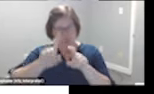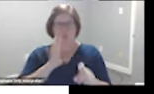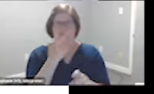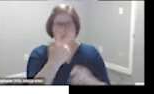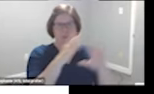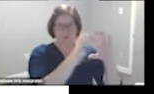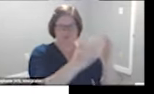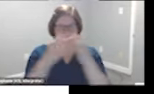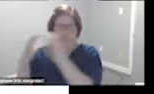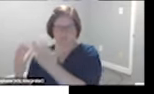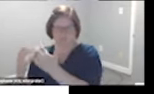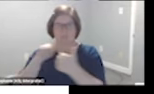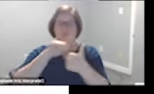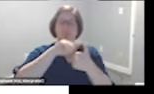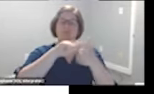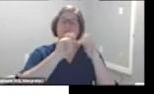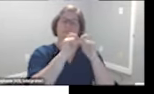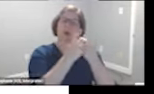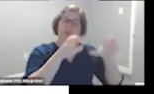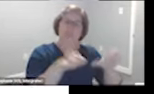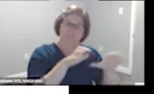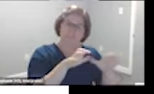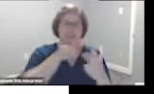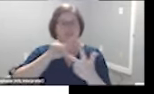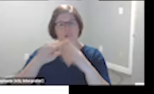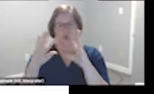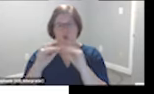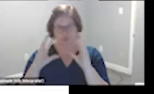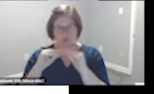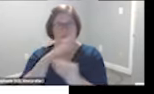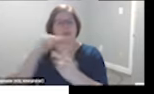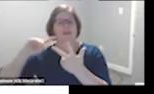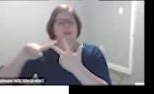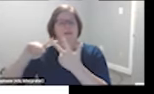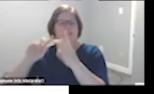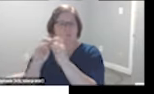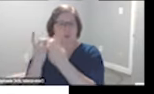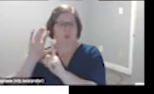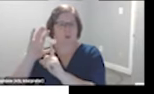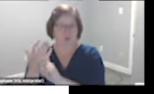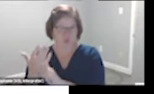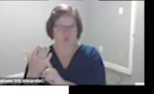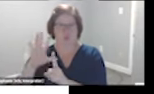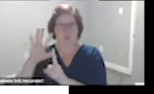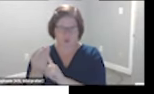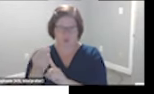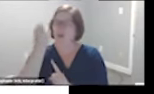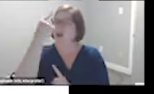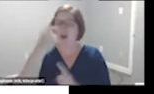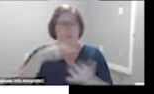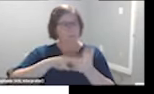department activities, conferences, and department culture. And by no means is this list of questions